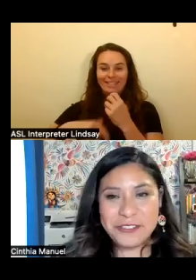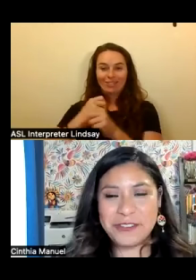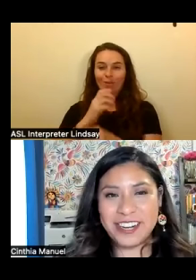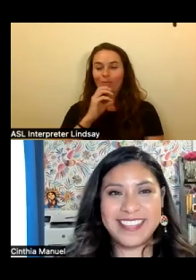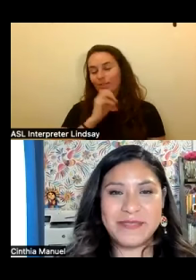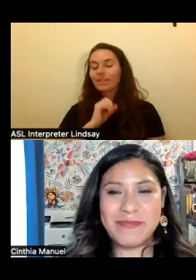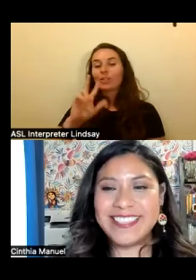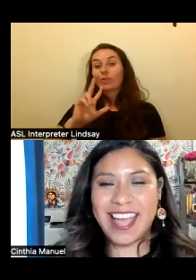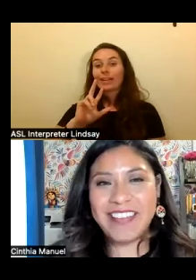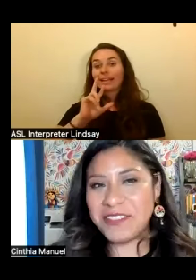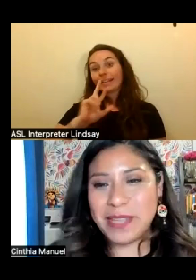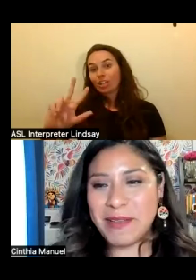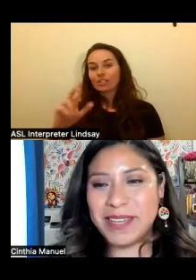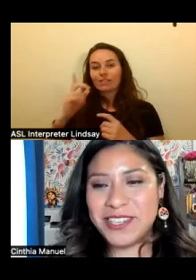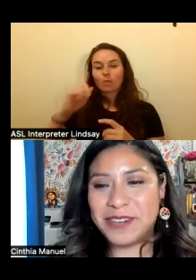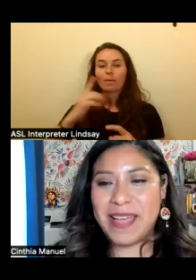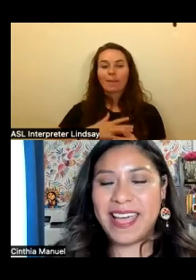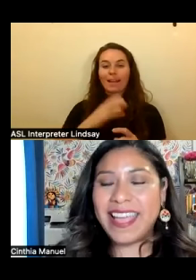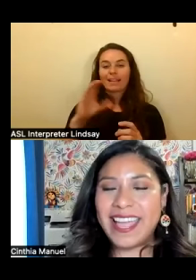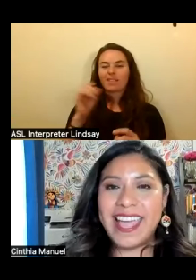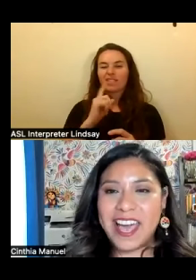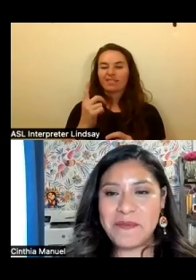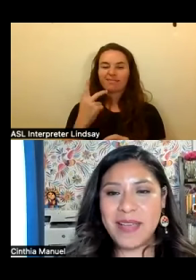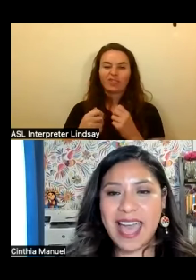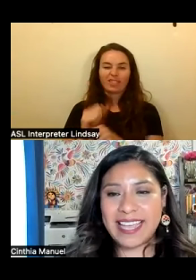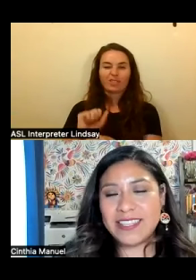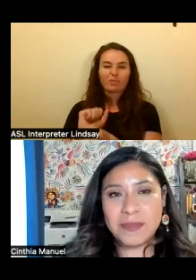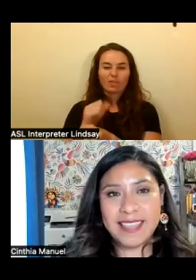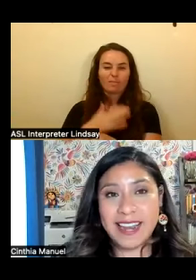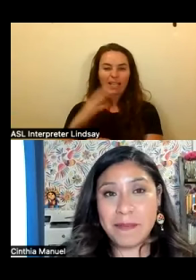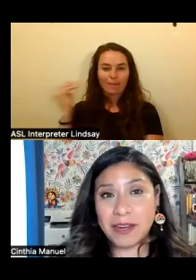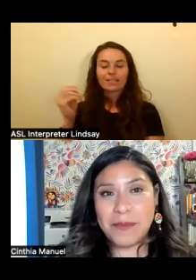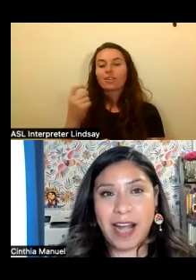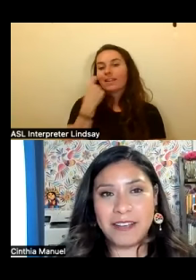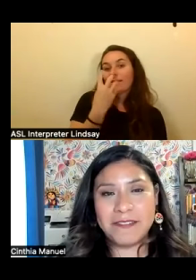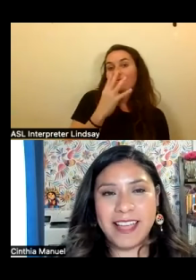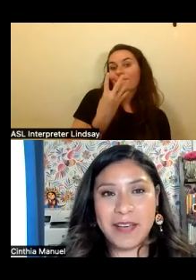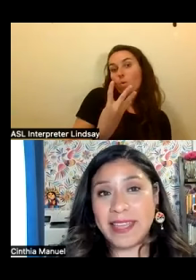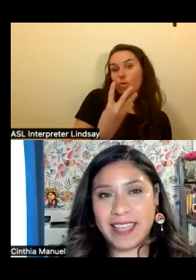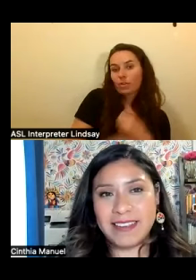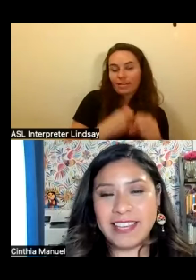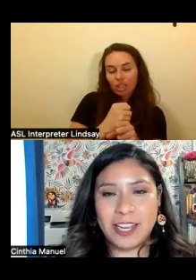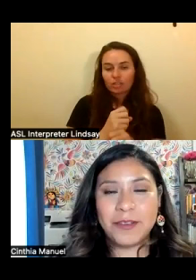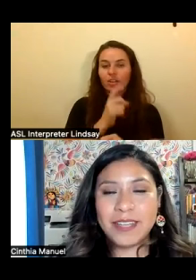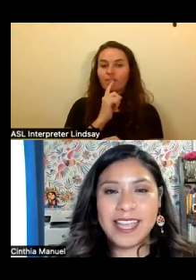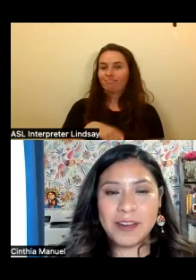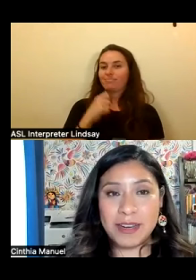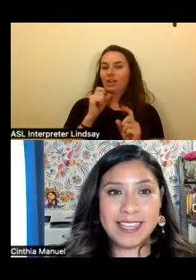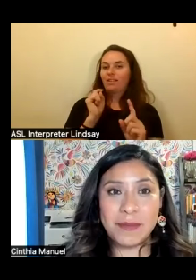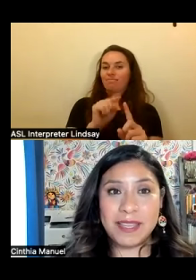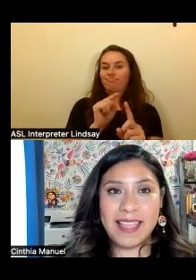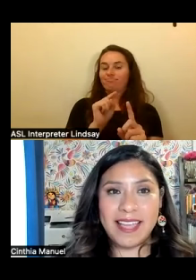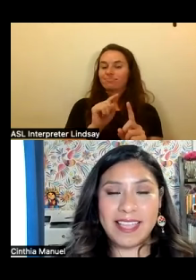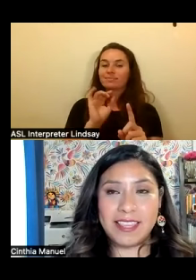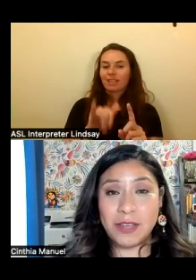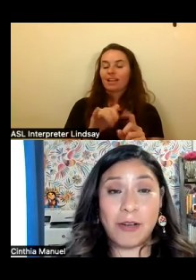just turned 4 this month, so I have to update my picture, but it's something that I'm very proud of. Again, really